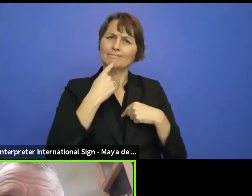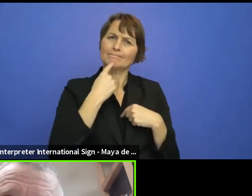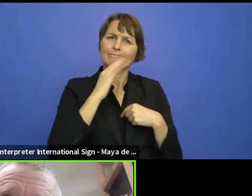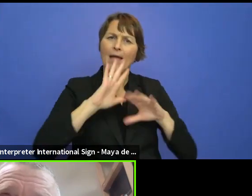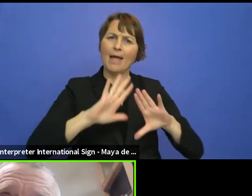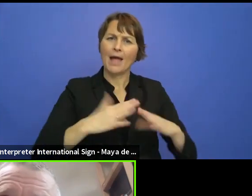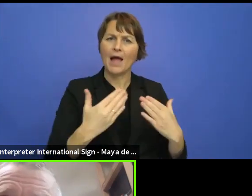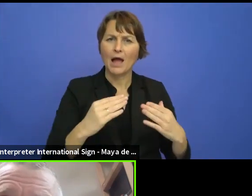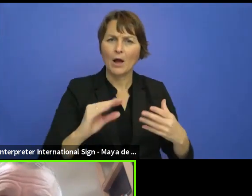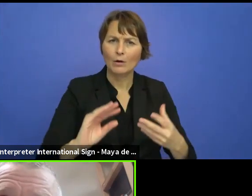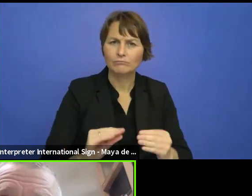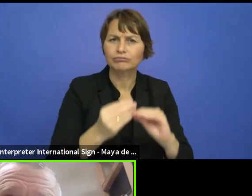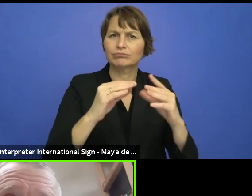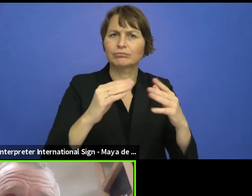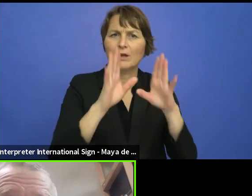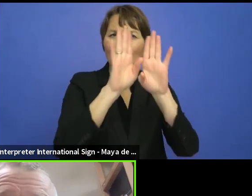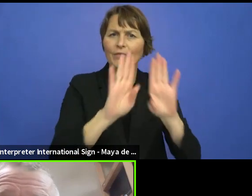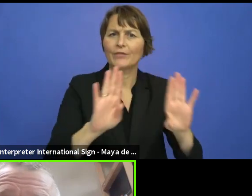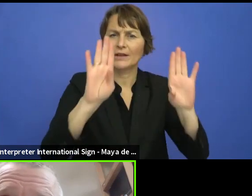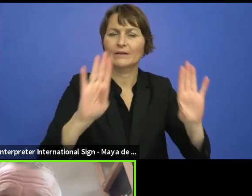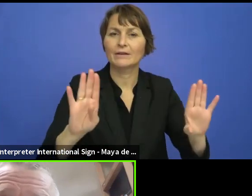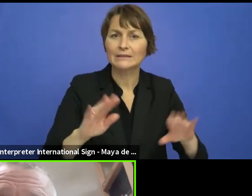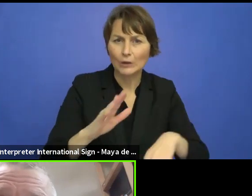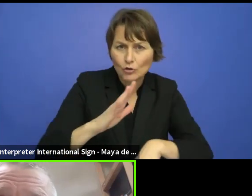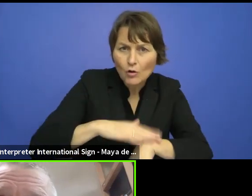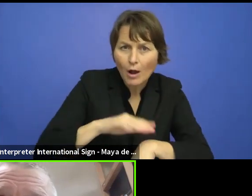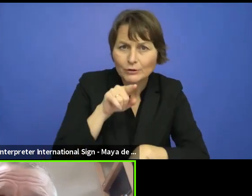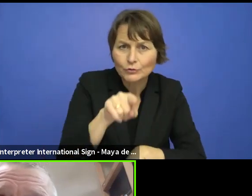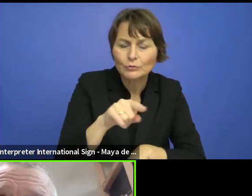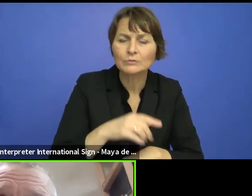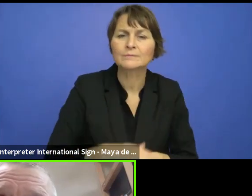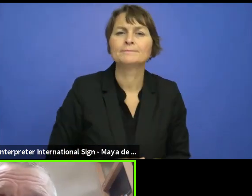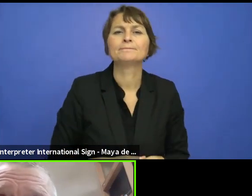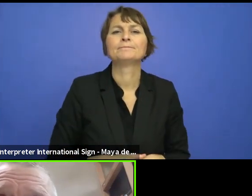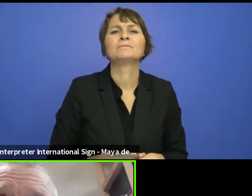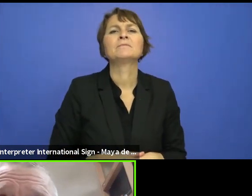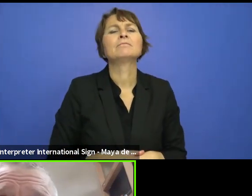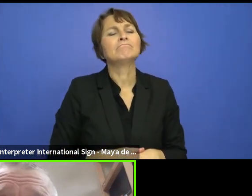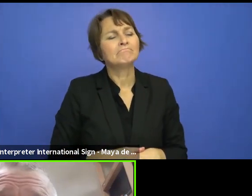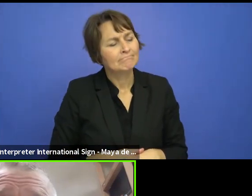and not only a comment. It is much more than that. It is like